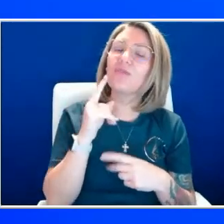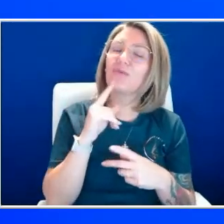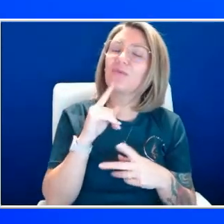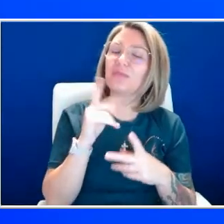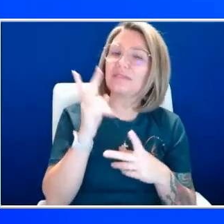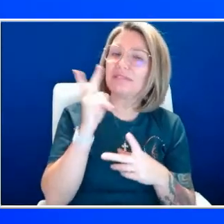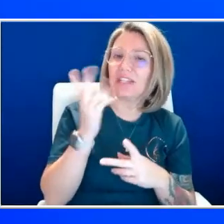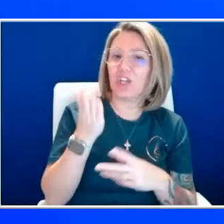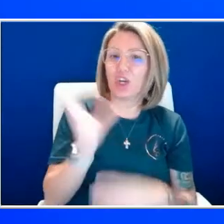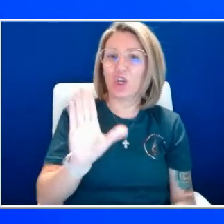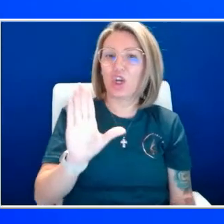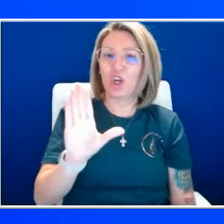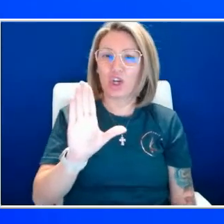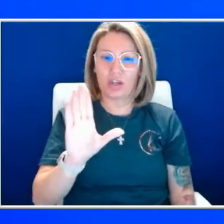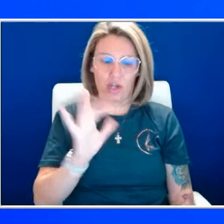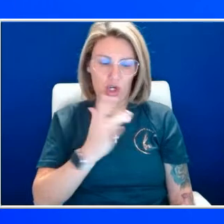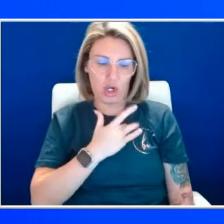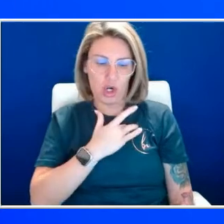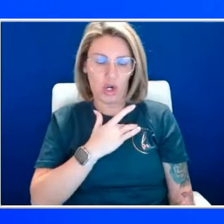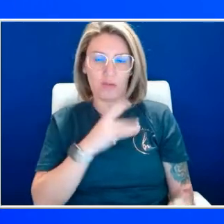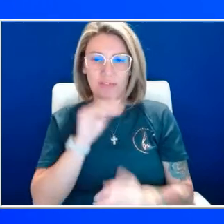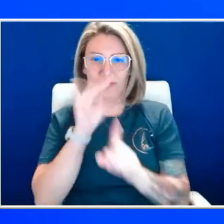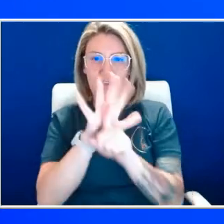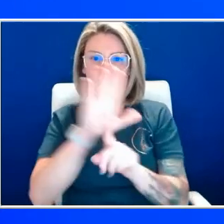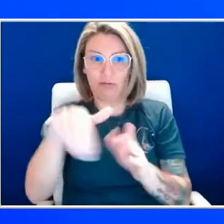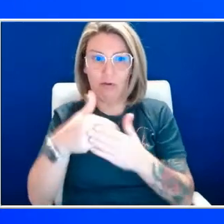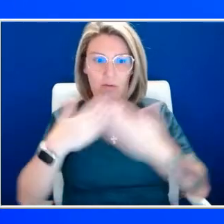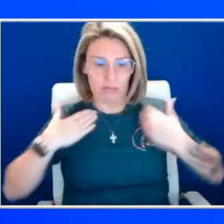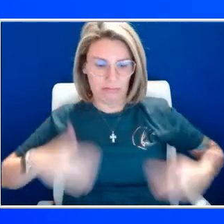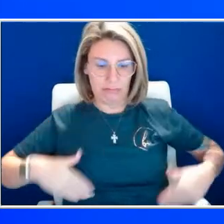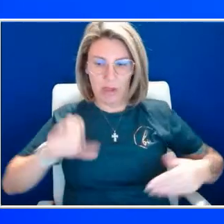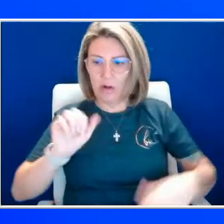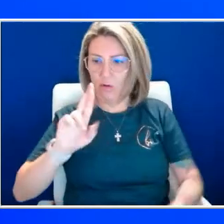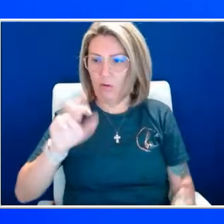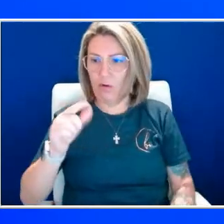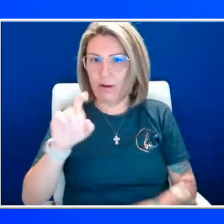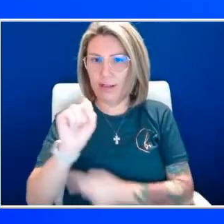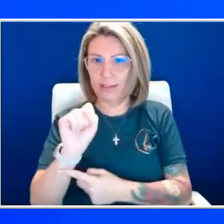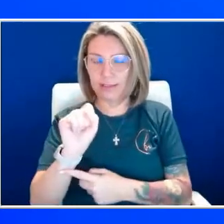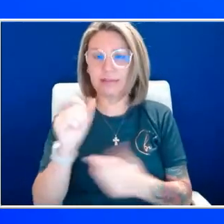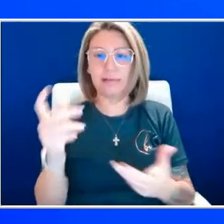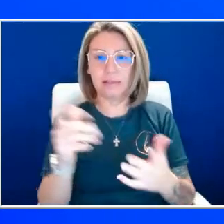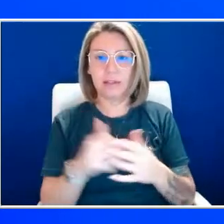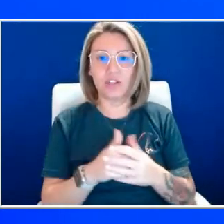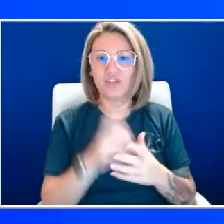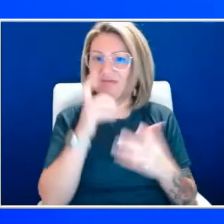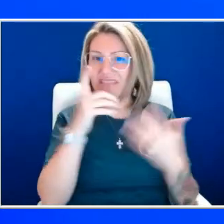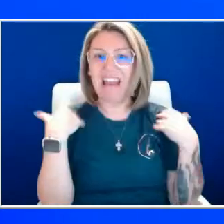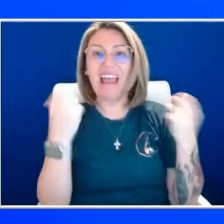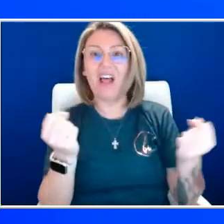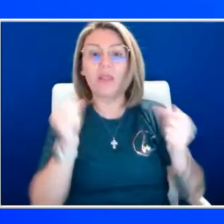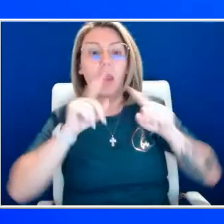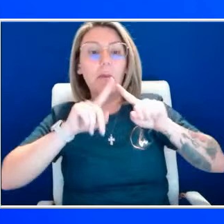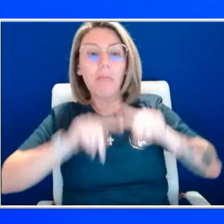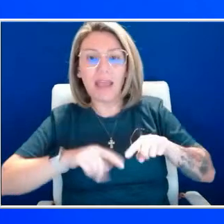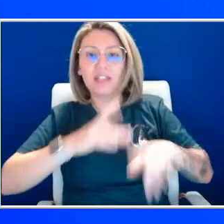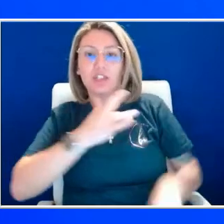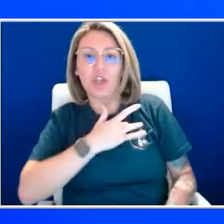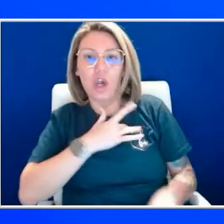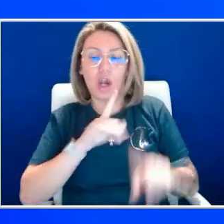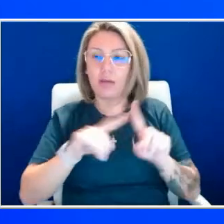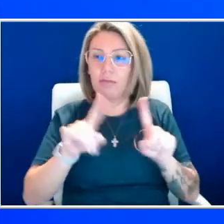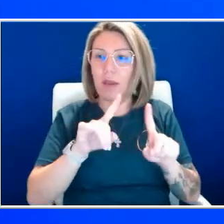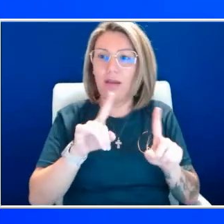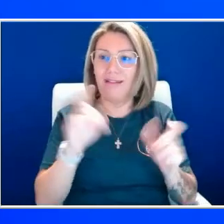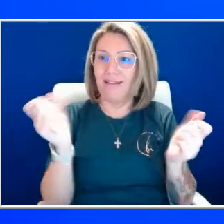her heart was affected. All her other organs were not affected. So she was not very healthy based on her heart, but everything else was preserved.